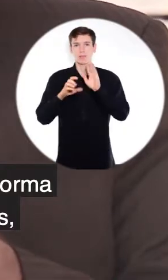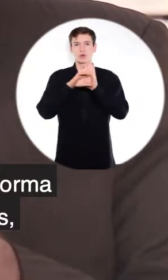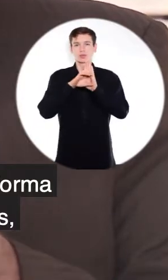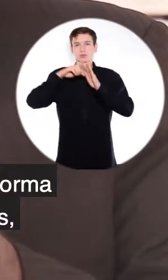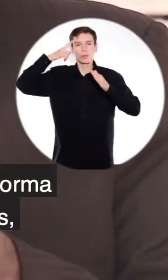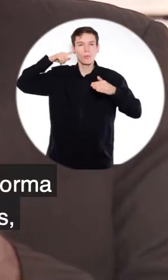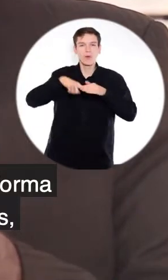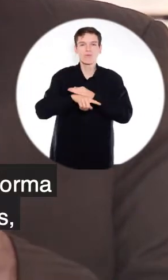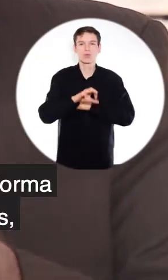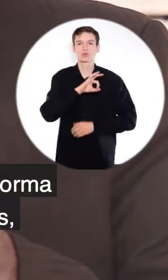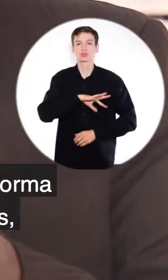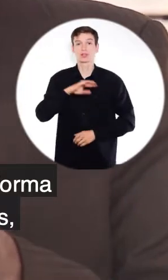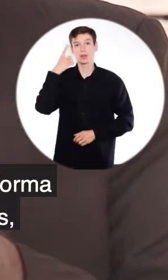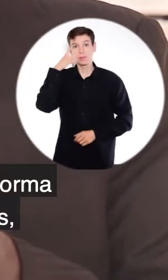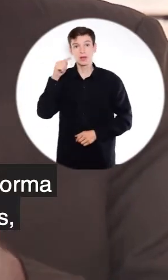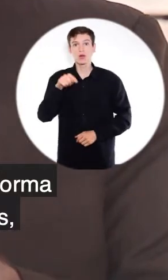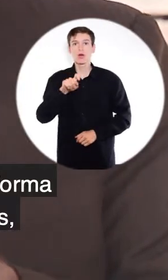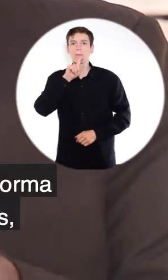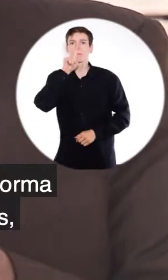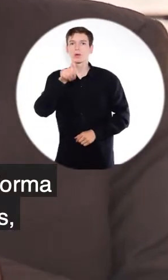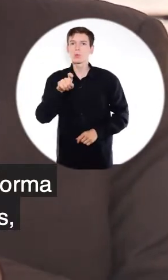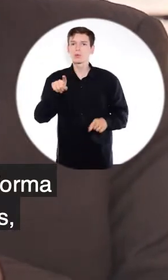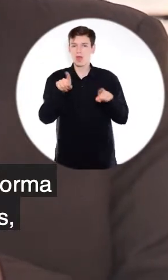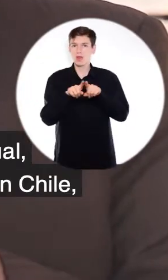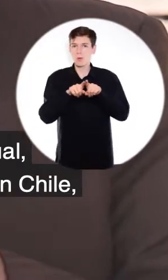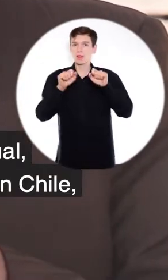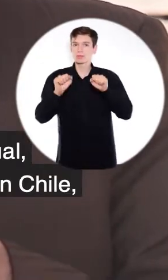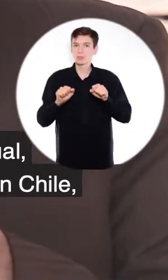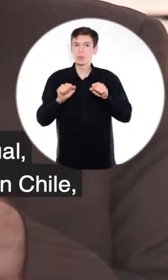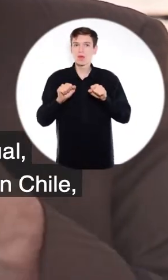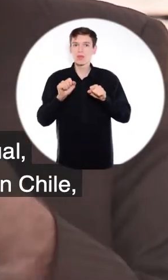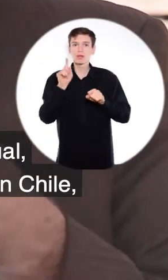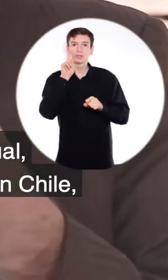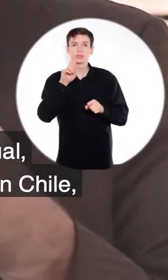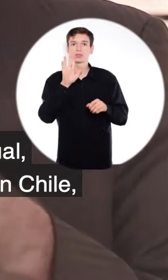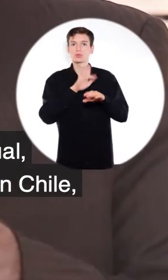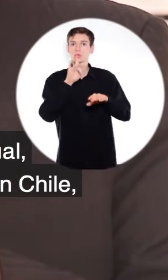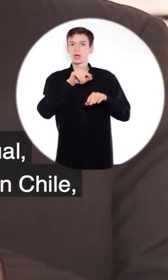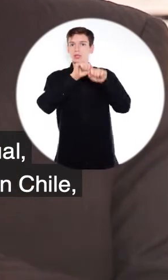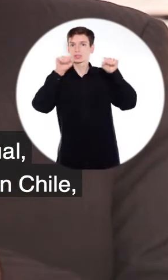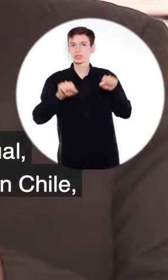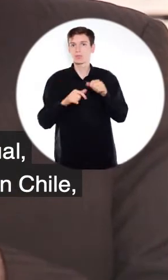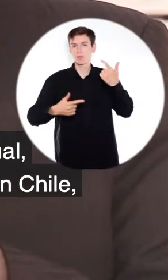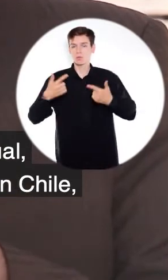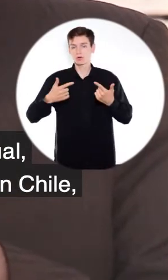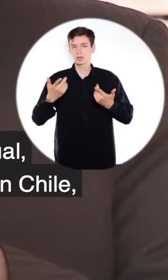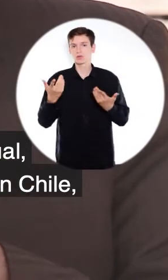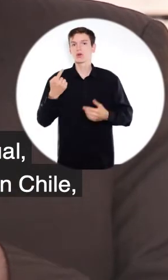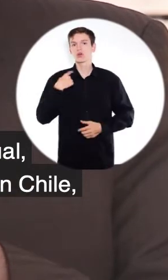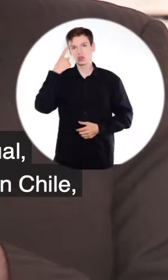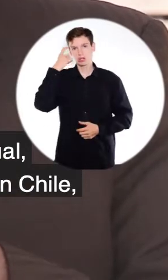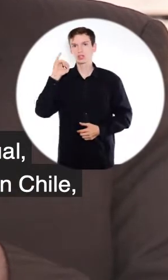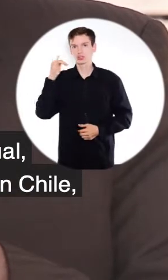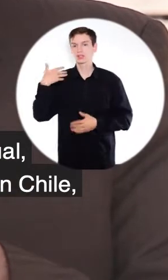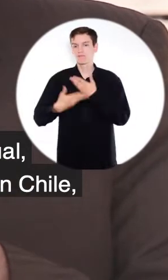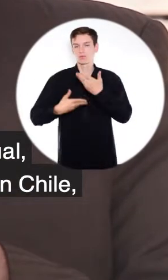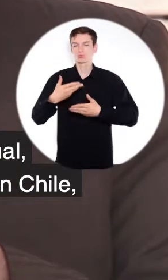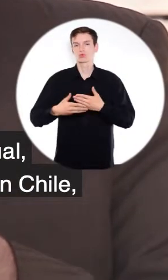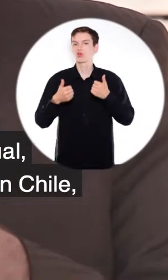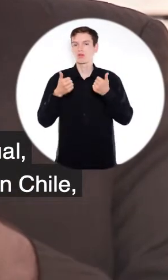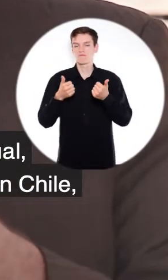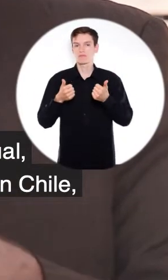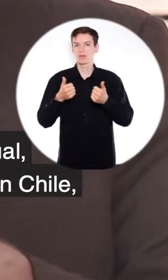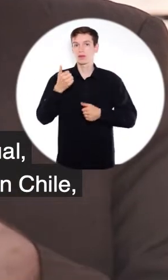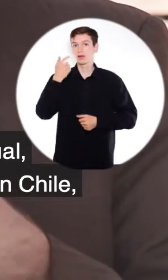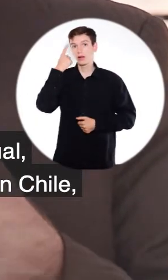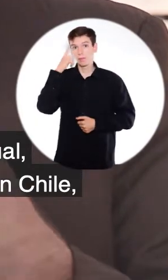the politics, the political system is still quite intact. And so you're trying to use the political system as it currently